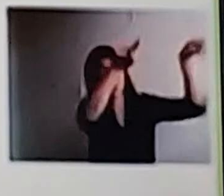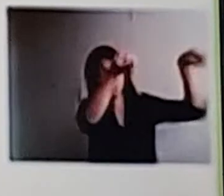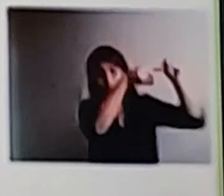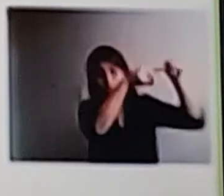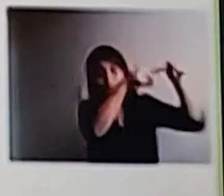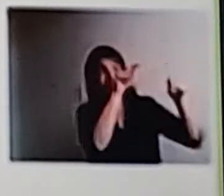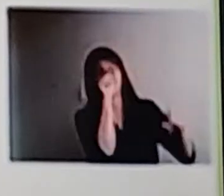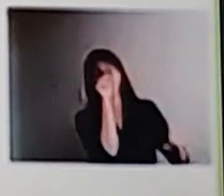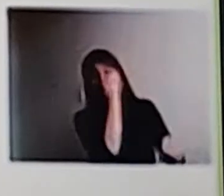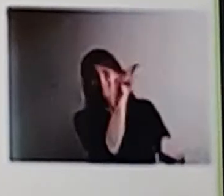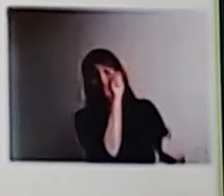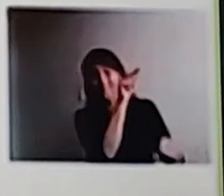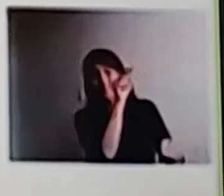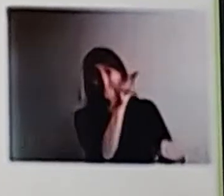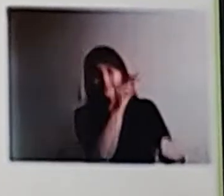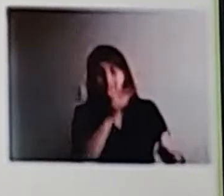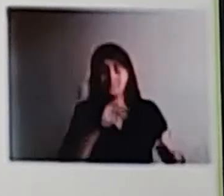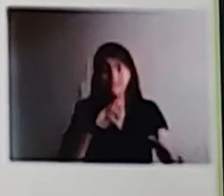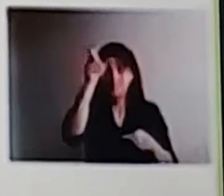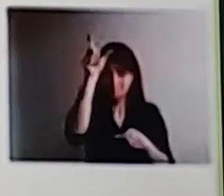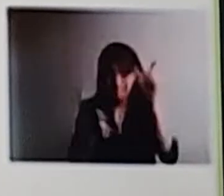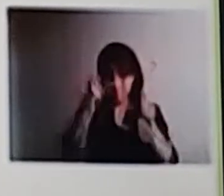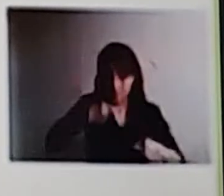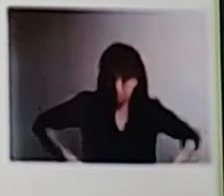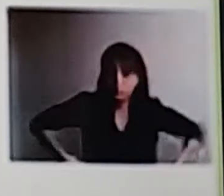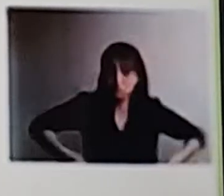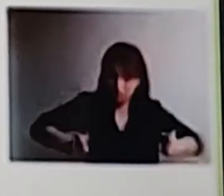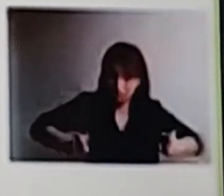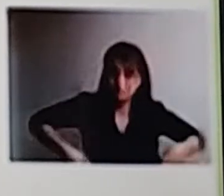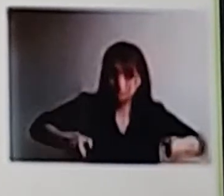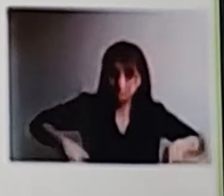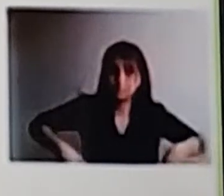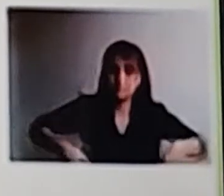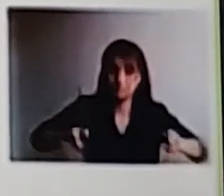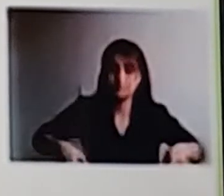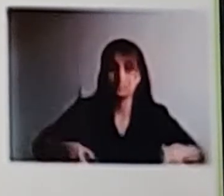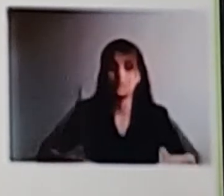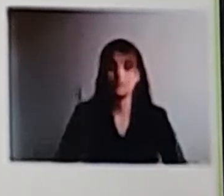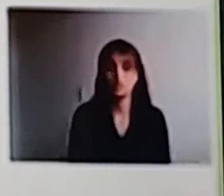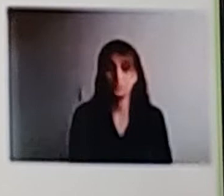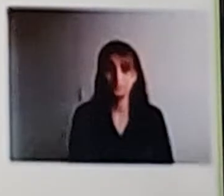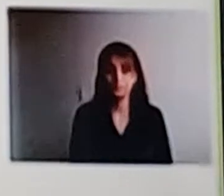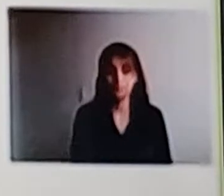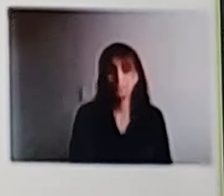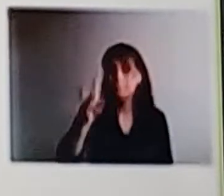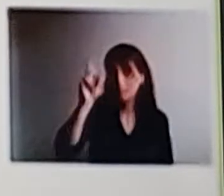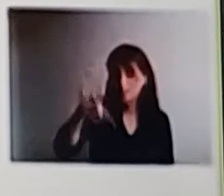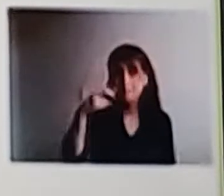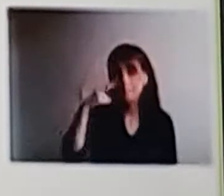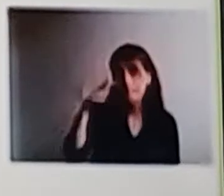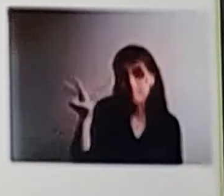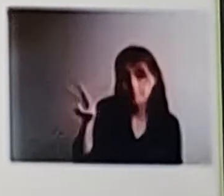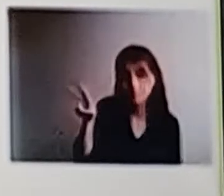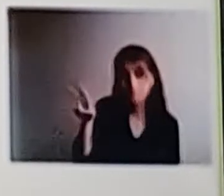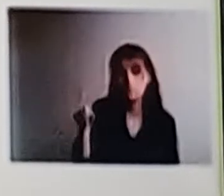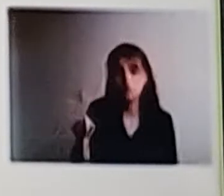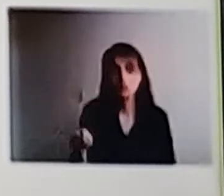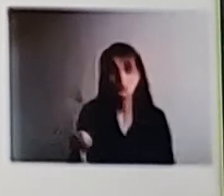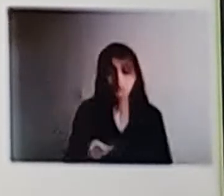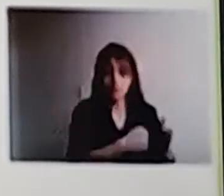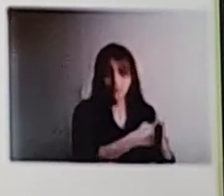here. And there's also, he's getting the wise, this door is very big. It's more than 1 meter. It's I think